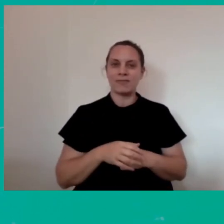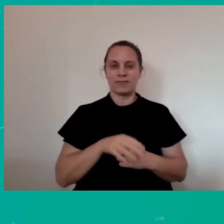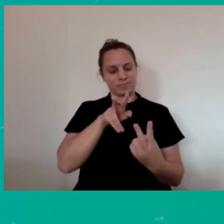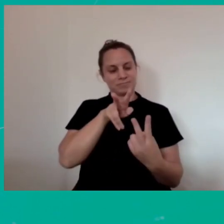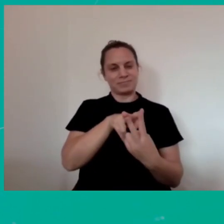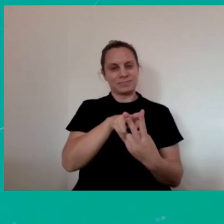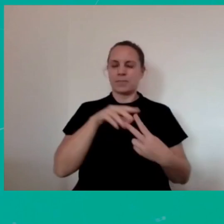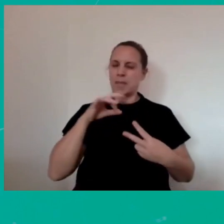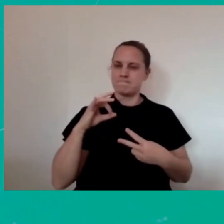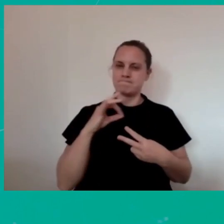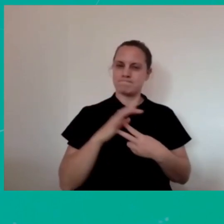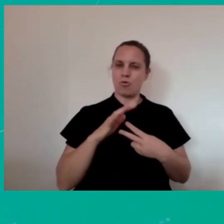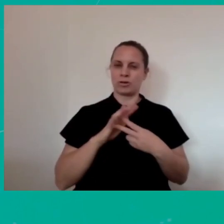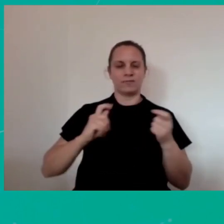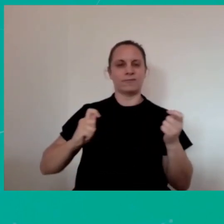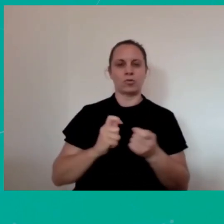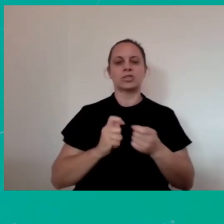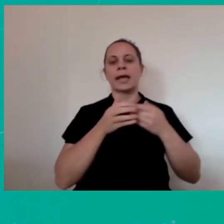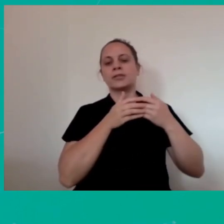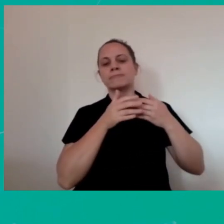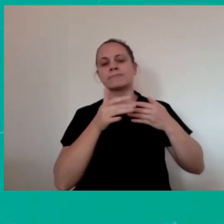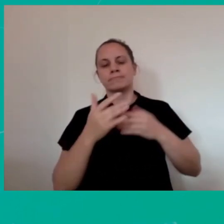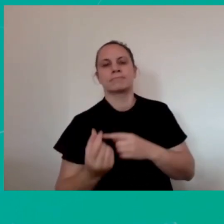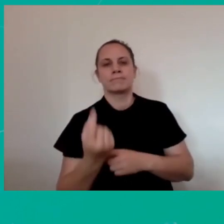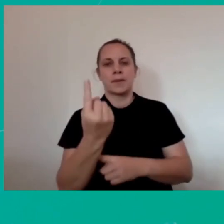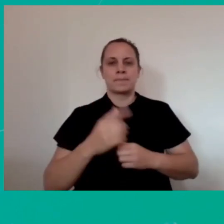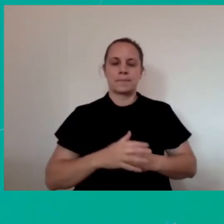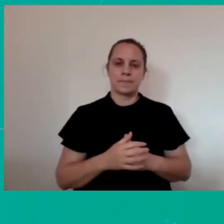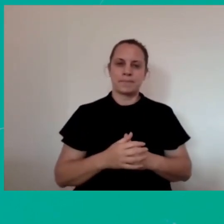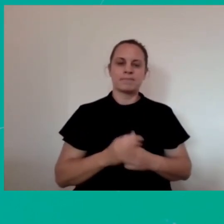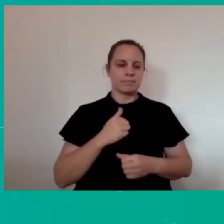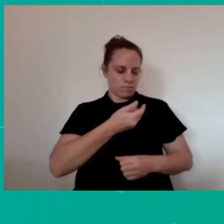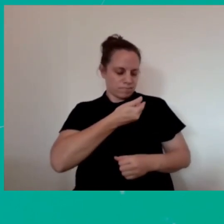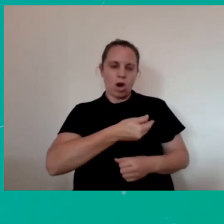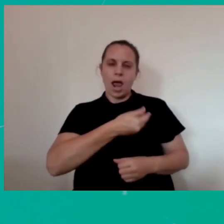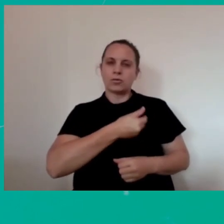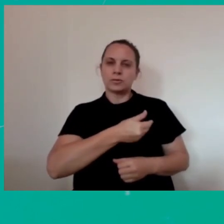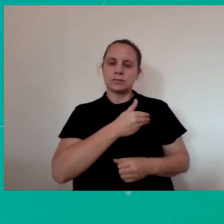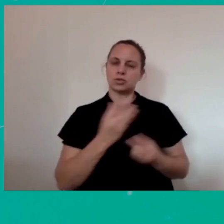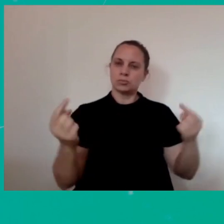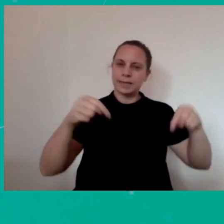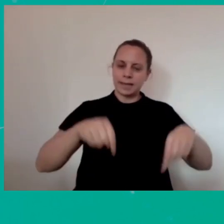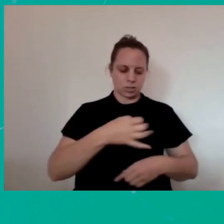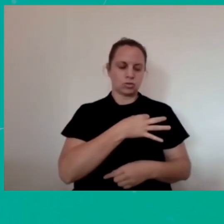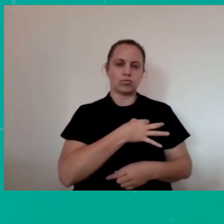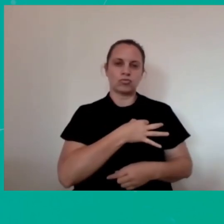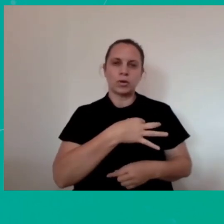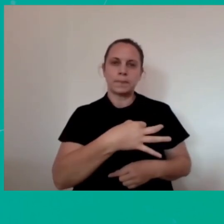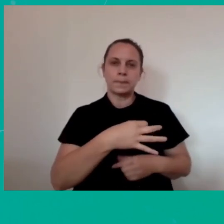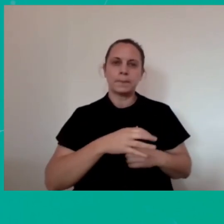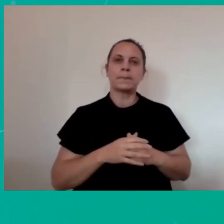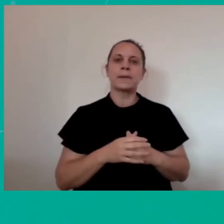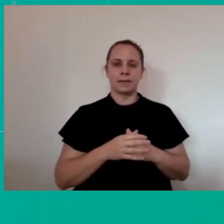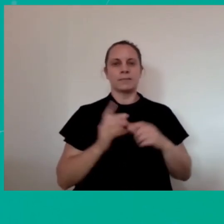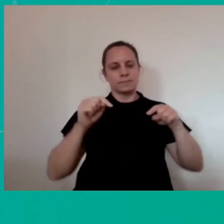create change for all of us. And in this place, I'm really proud to be here and to represent the kaupapa